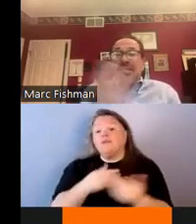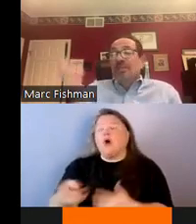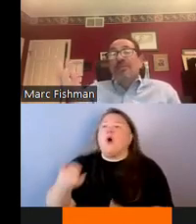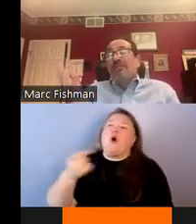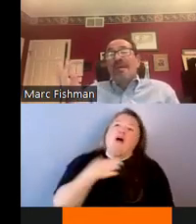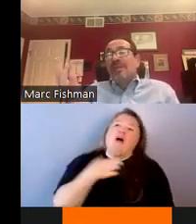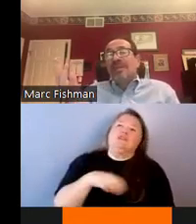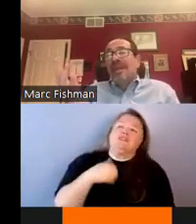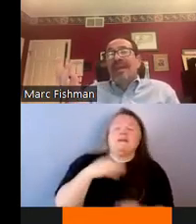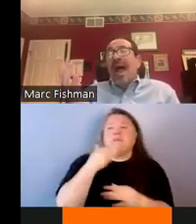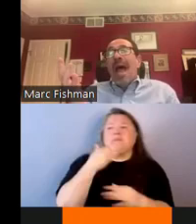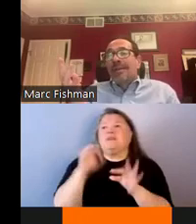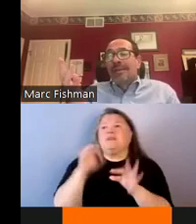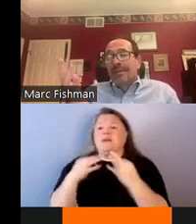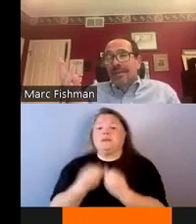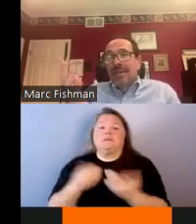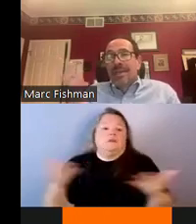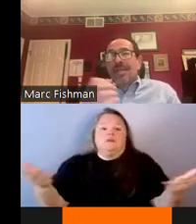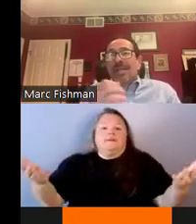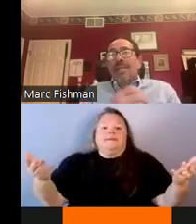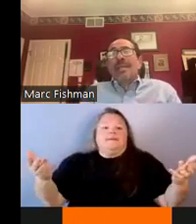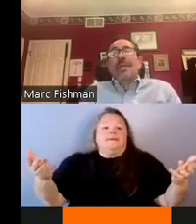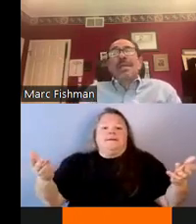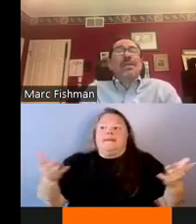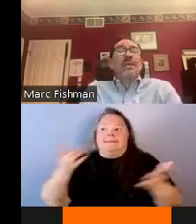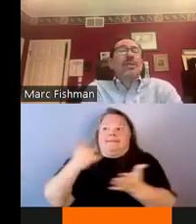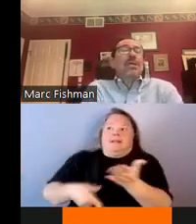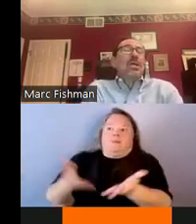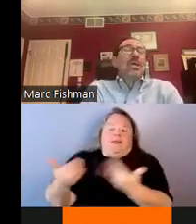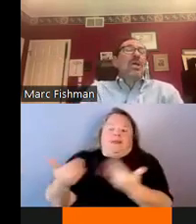better families, these are the families they've got.